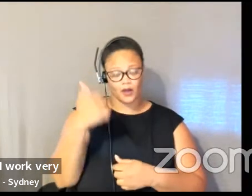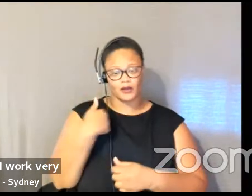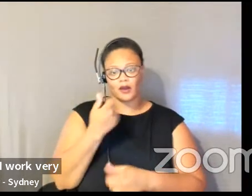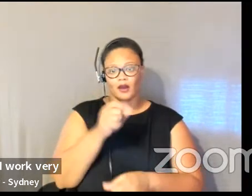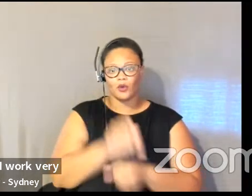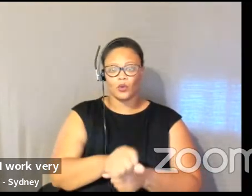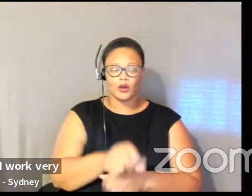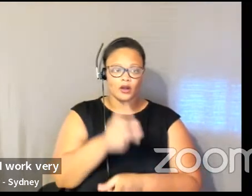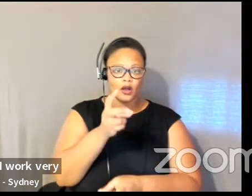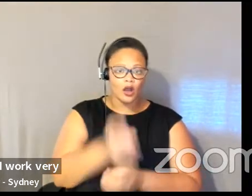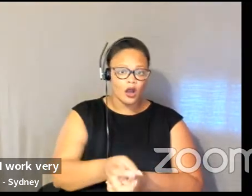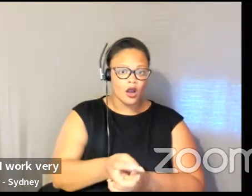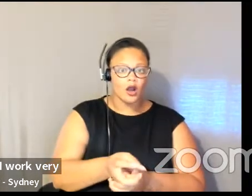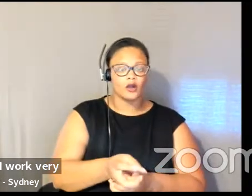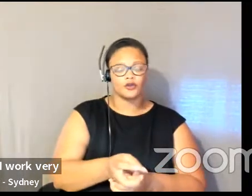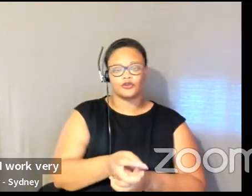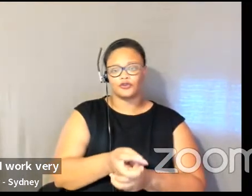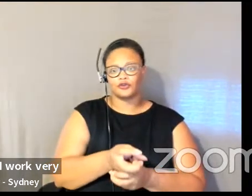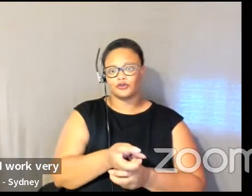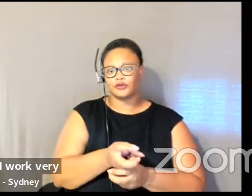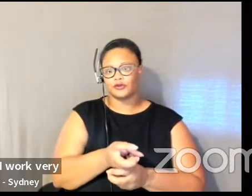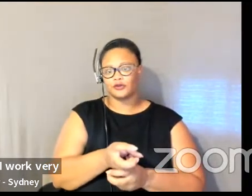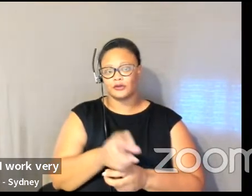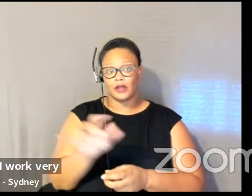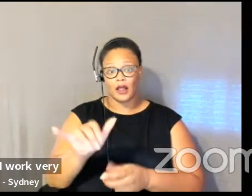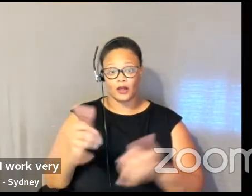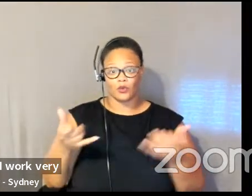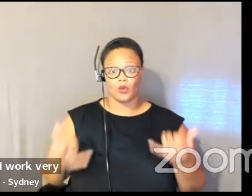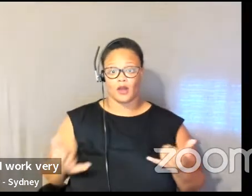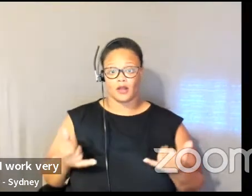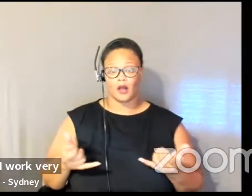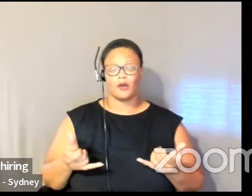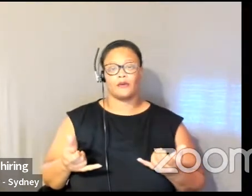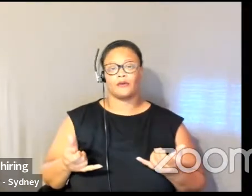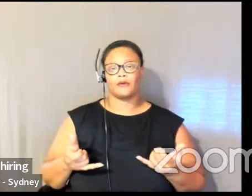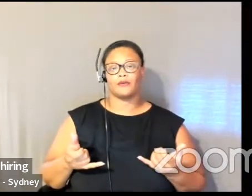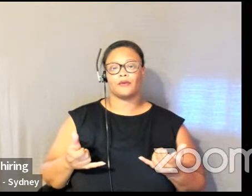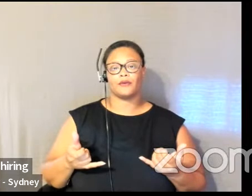in my film work as far as hiring. Like right now, the